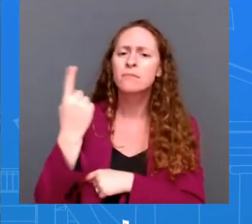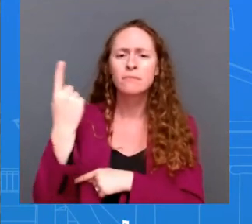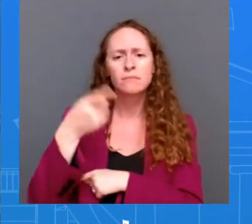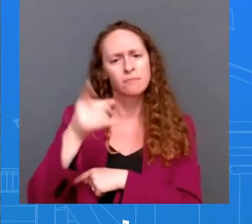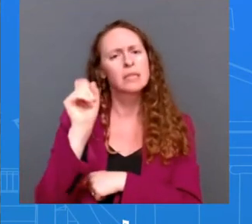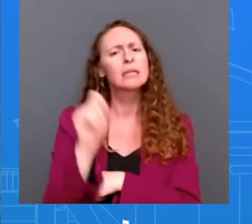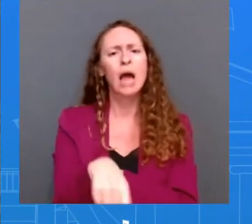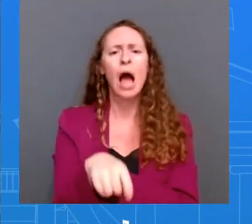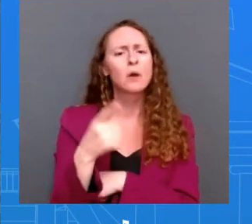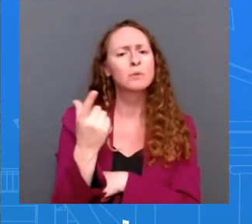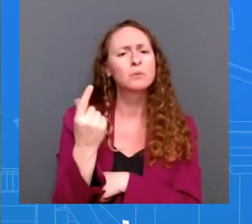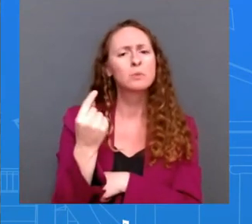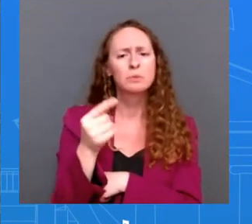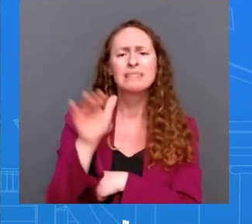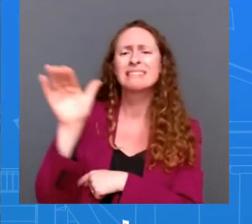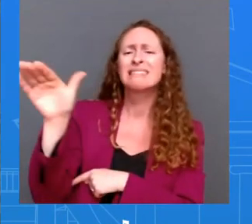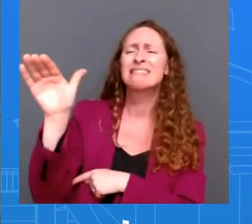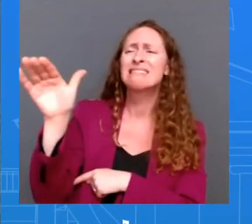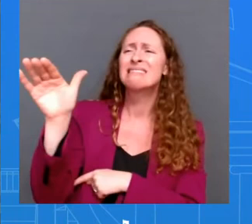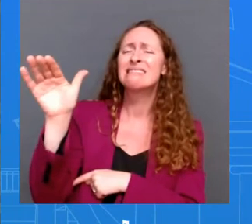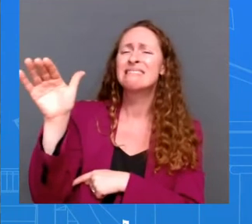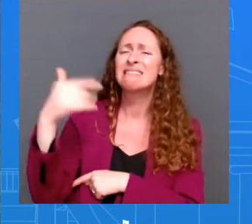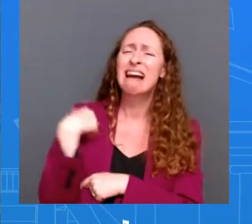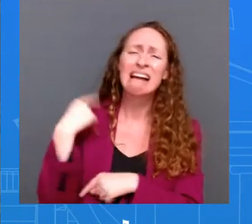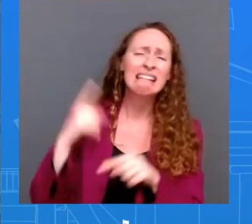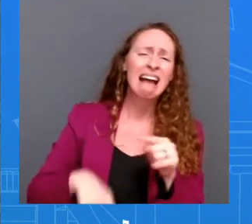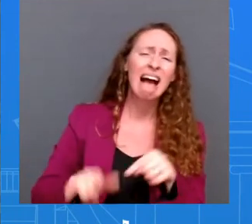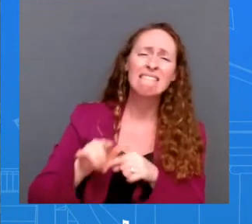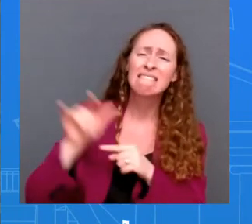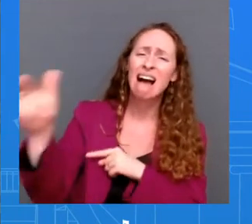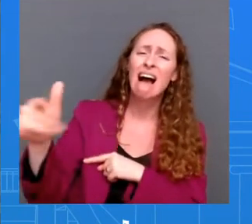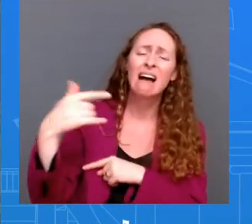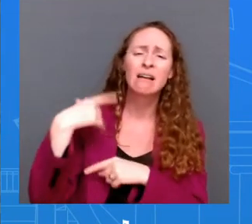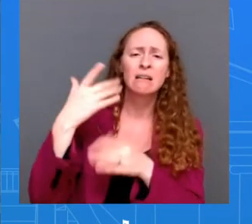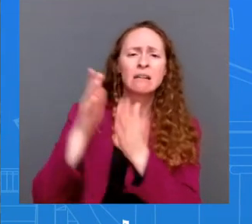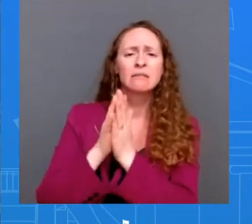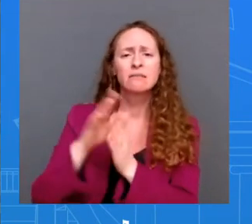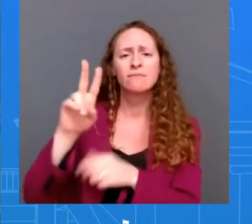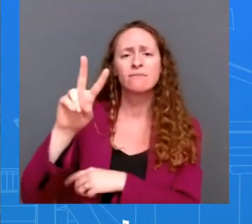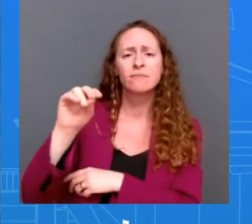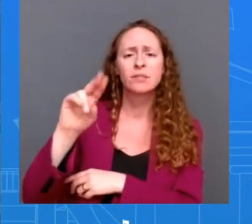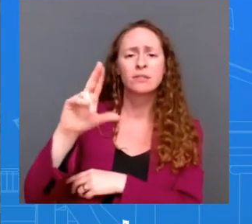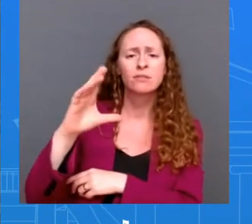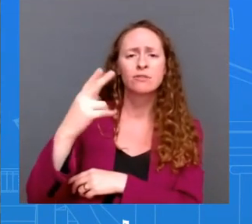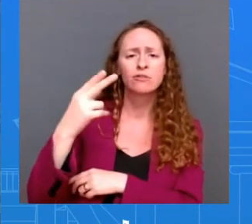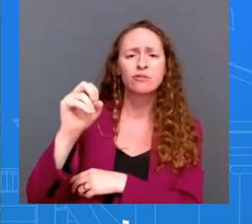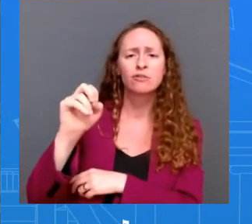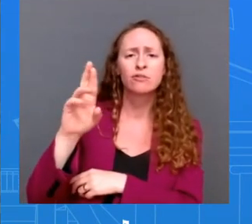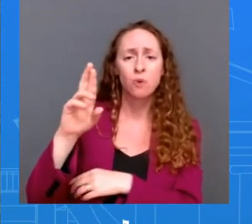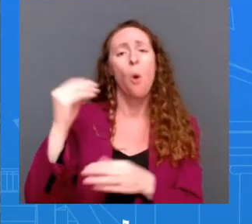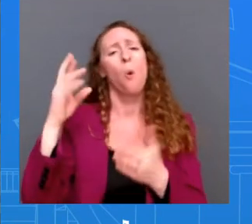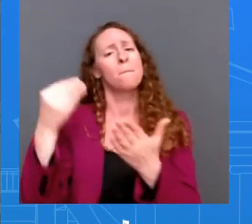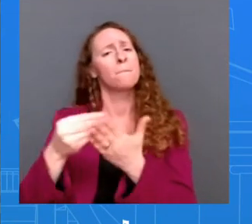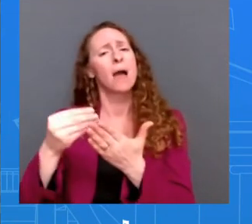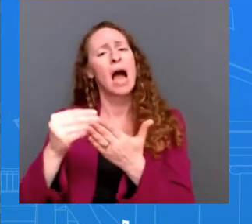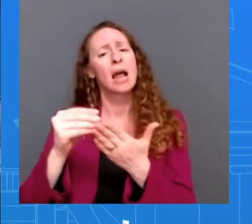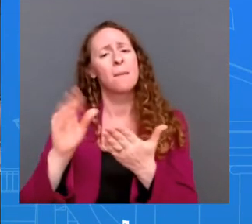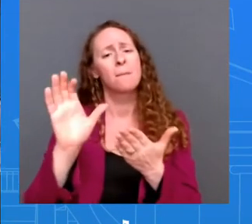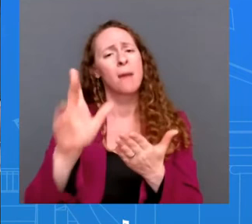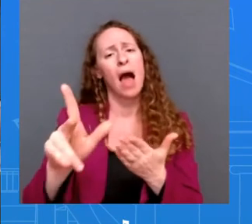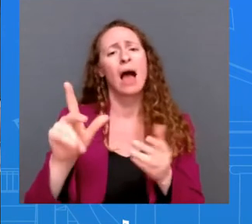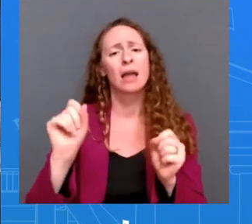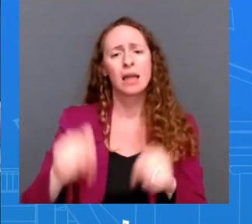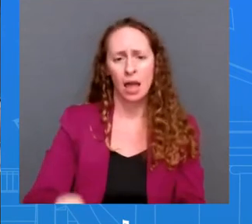an airline that got government assistance during the relevant public health emergency. With that, Josh, you want to kick us off? Yes. Thanks, Karine.